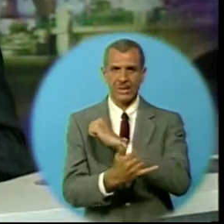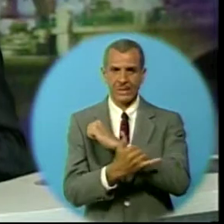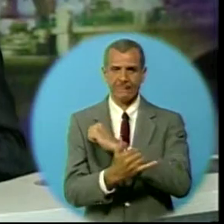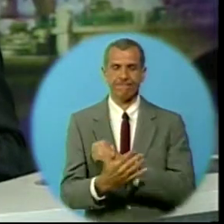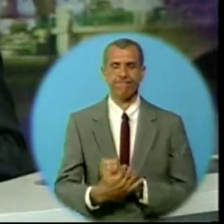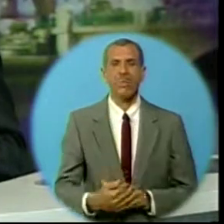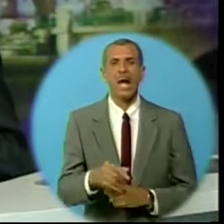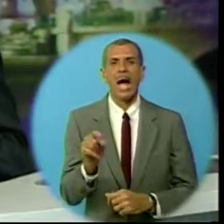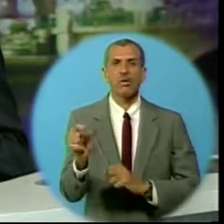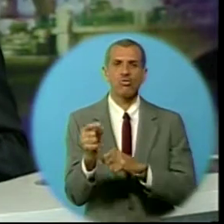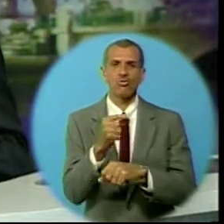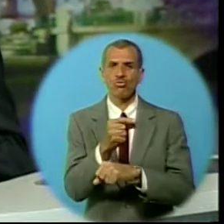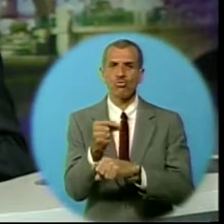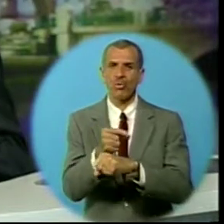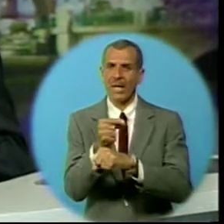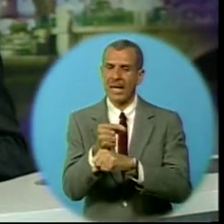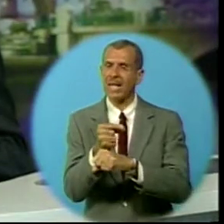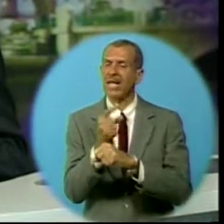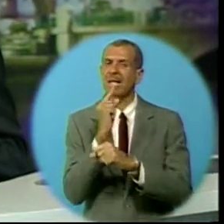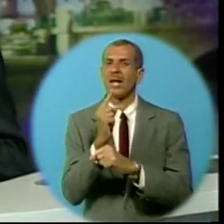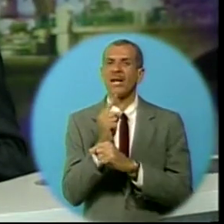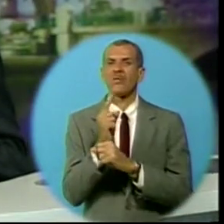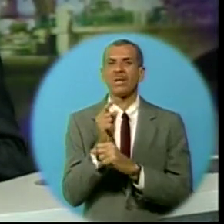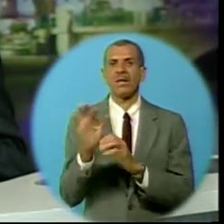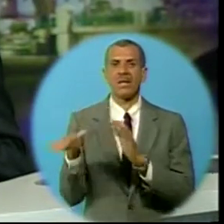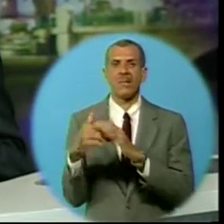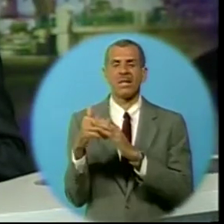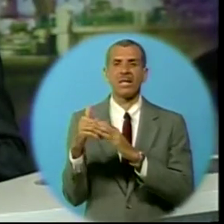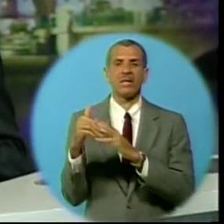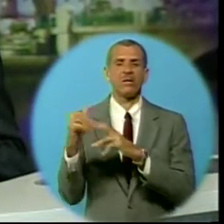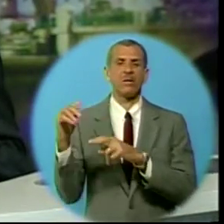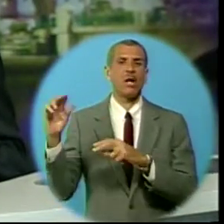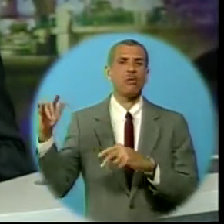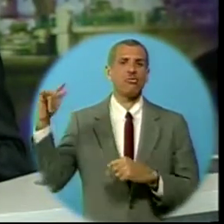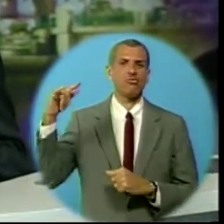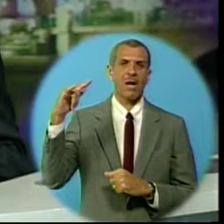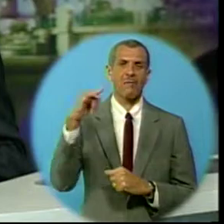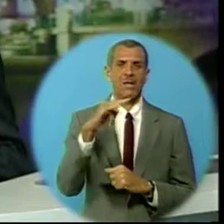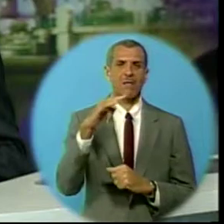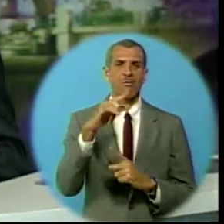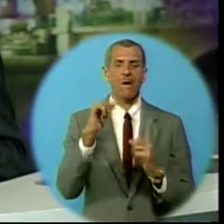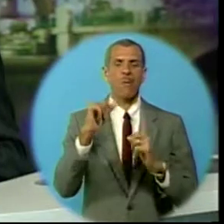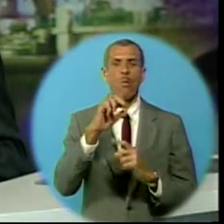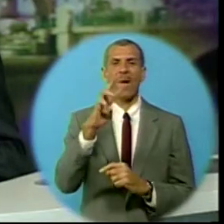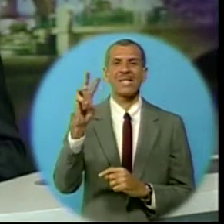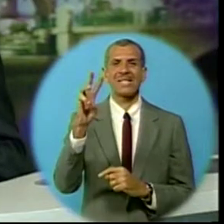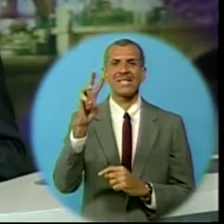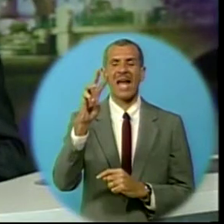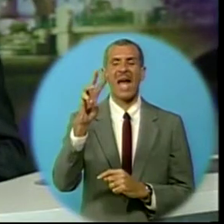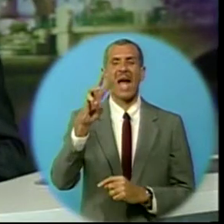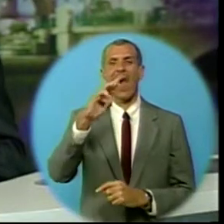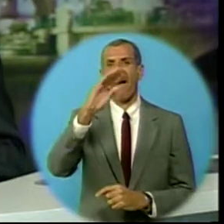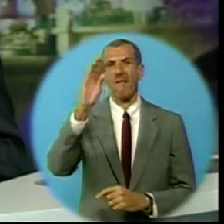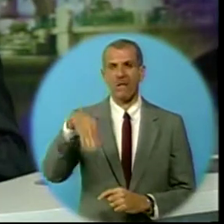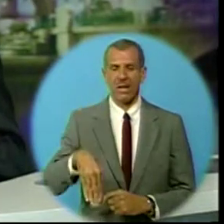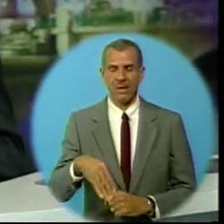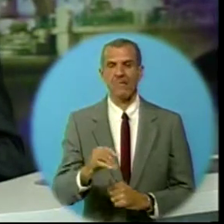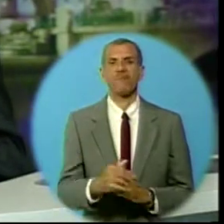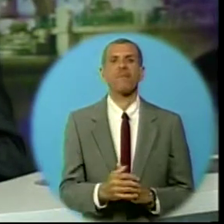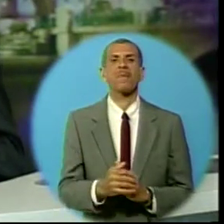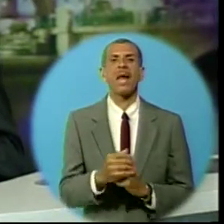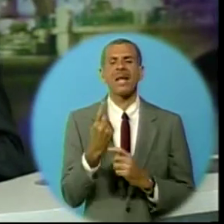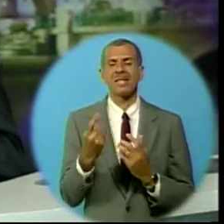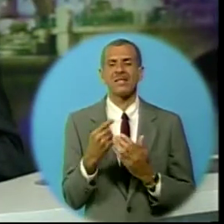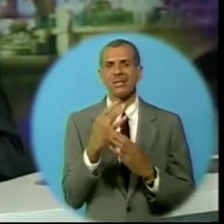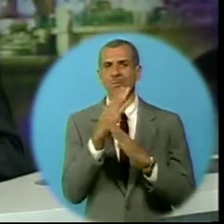Meanwhile, Grenada is considering suspending travel visas to nationals from the West African countries of Liberia, Sierra Leone, and Guinea. The move